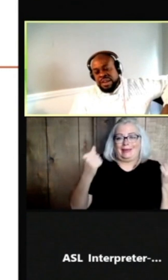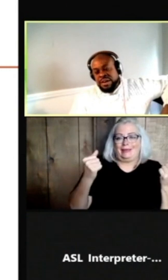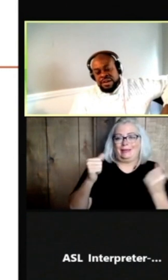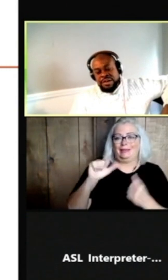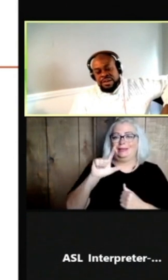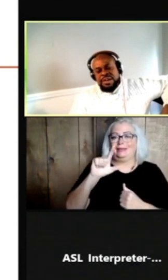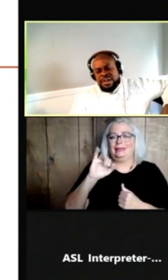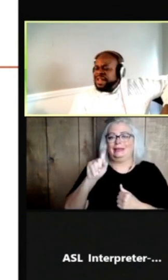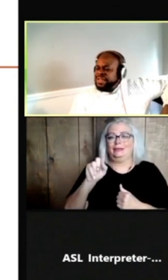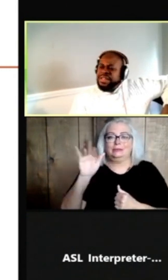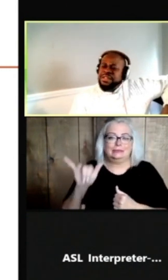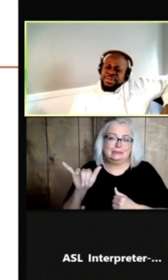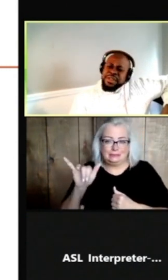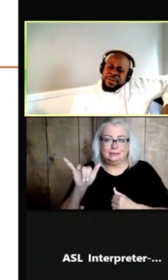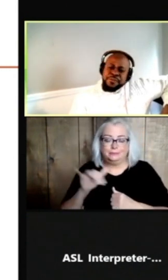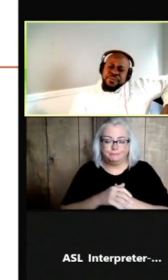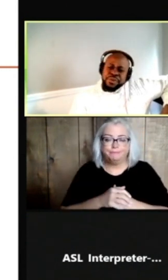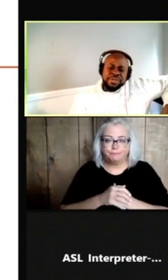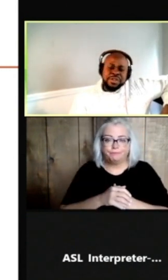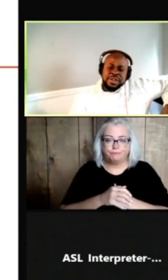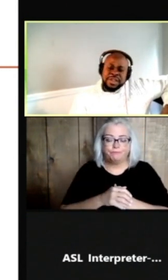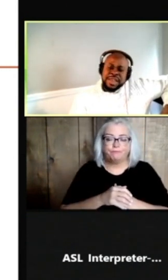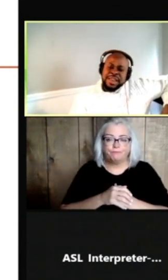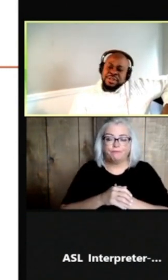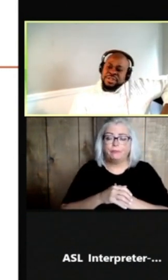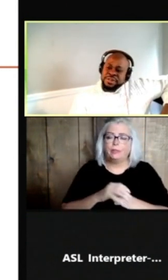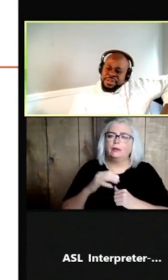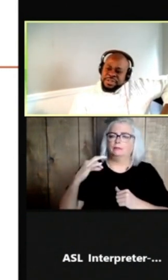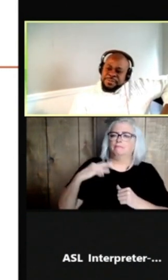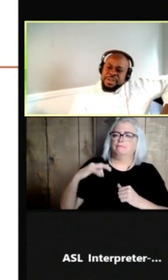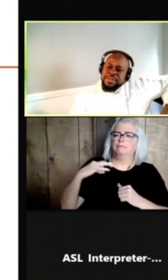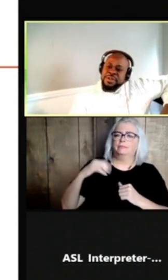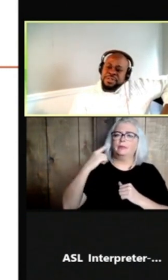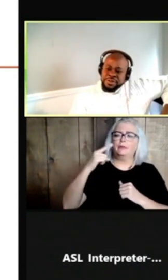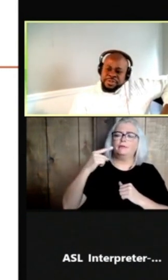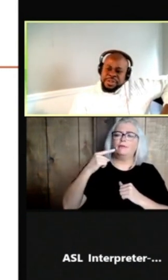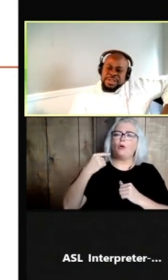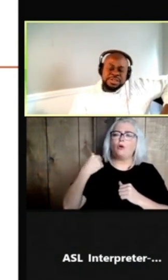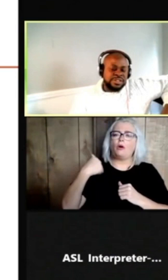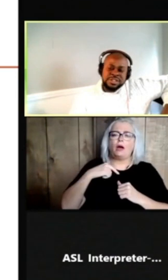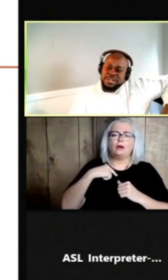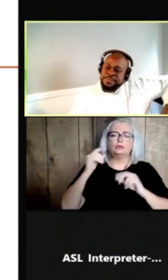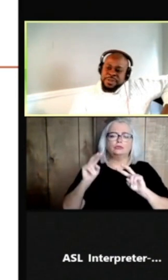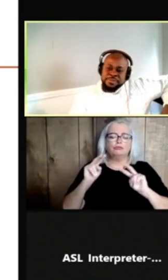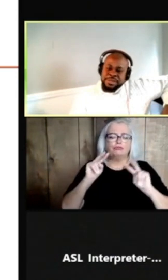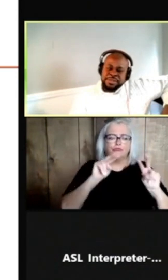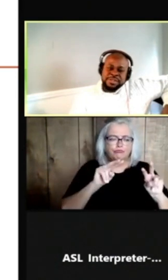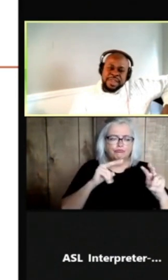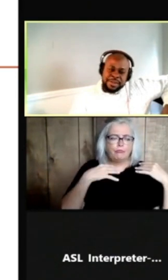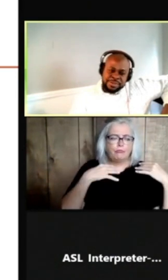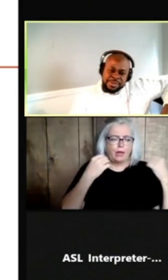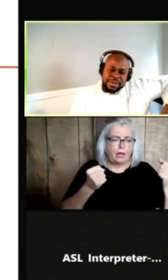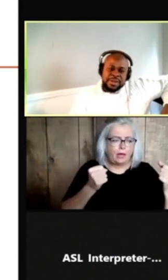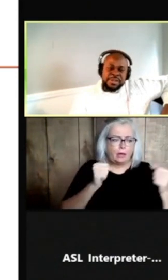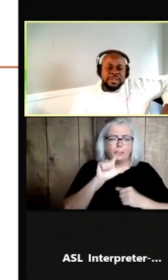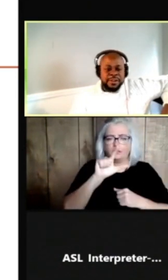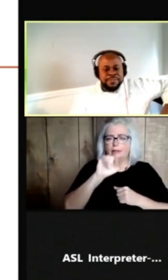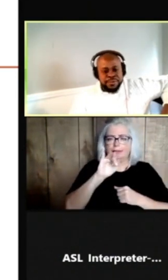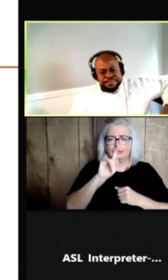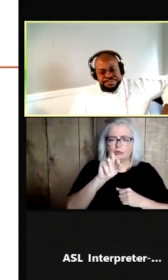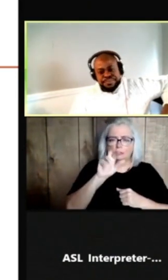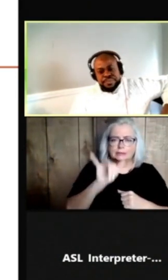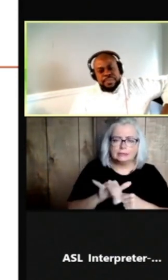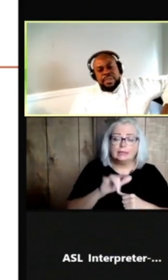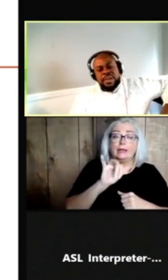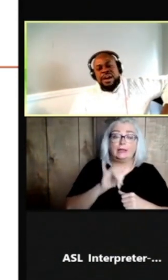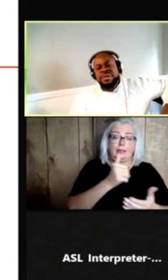the way that they are, I think it's really helpful for us to look at health literacy because health literacy can teach us something about these gaps.